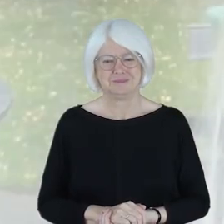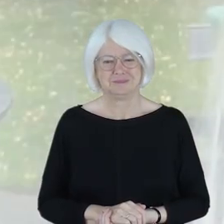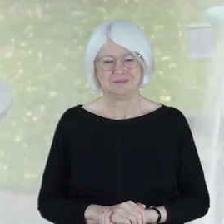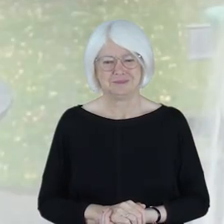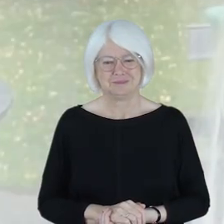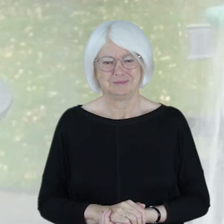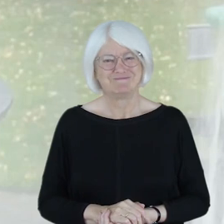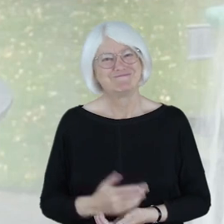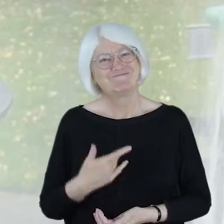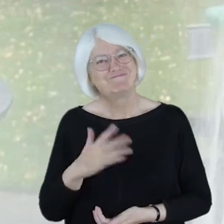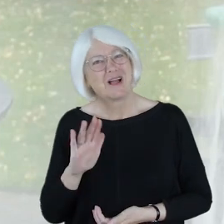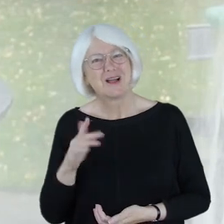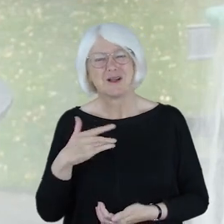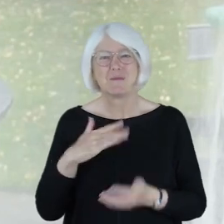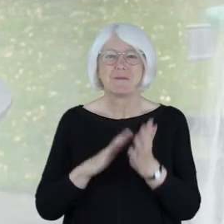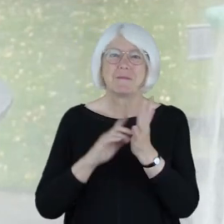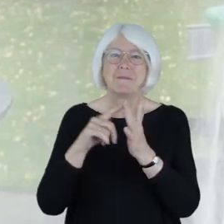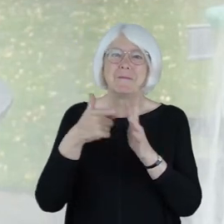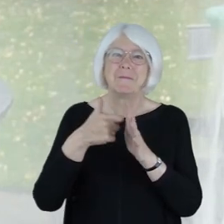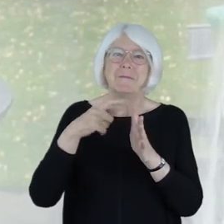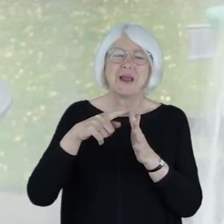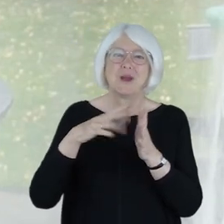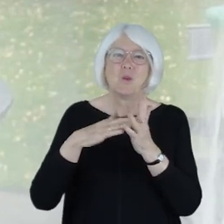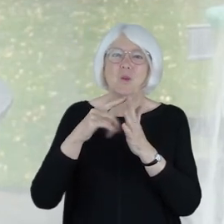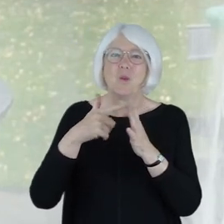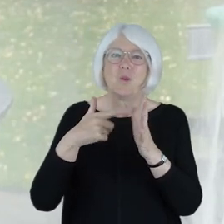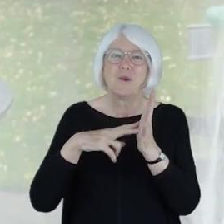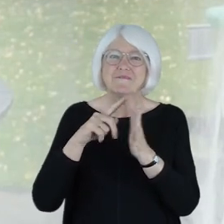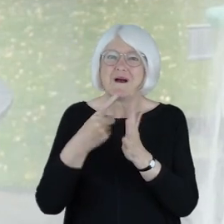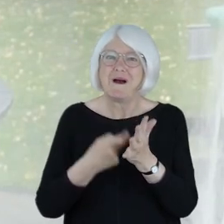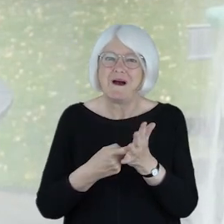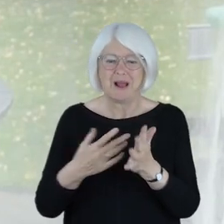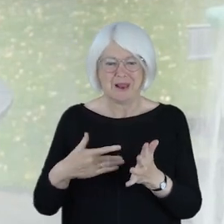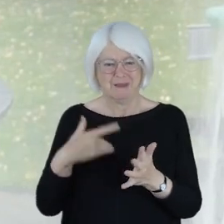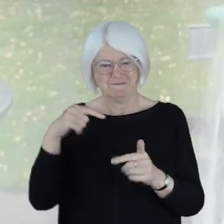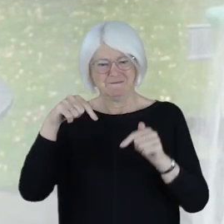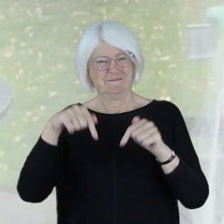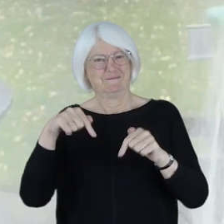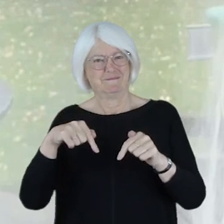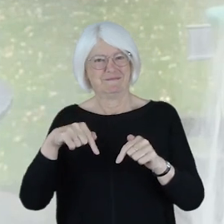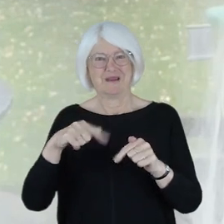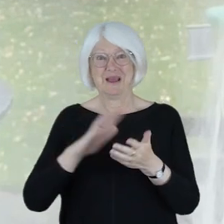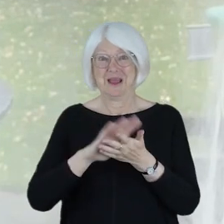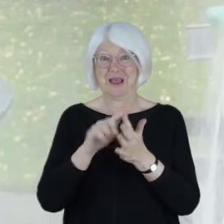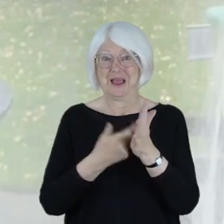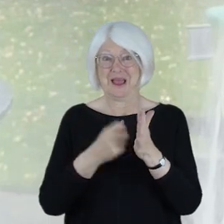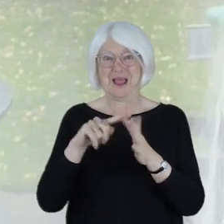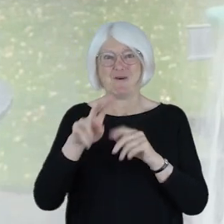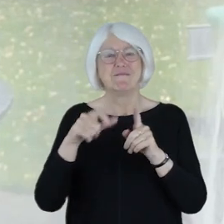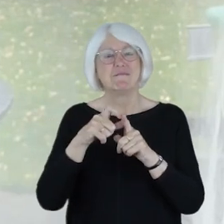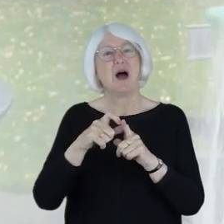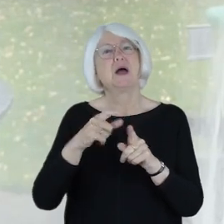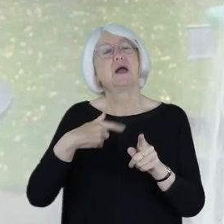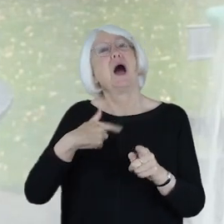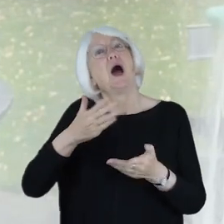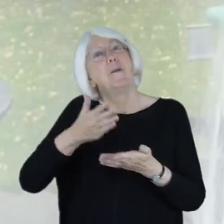Hi, I'm Mike Weaver. I live in Hereford. I'm 55 years old in my head, but